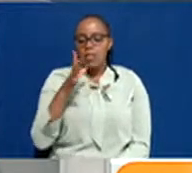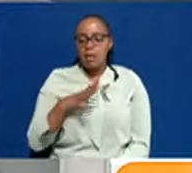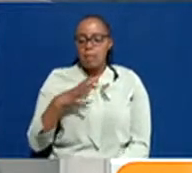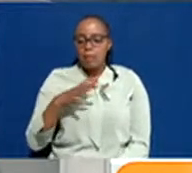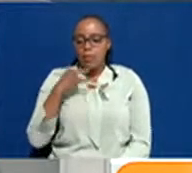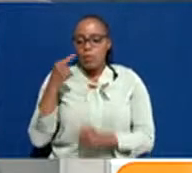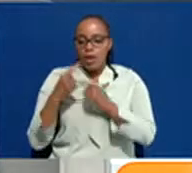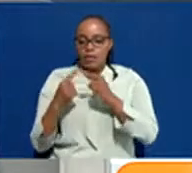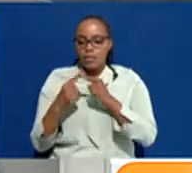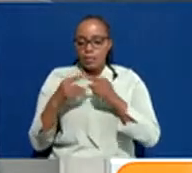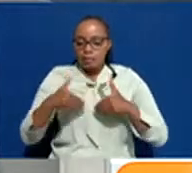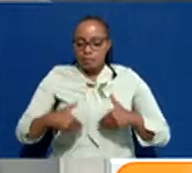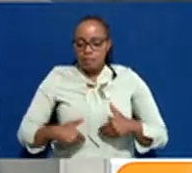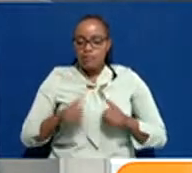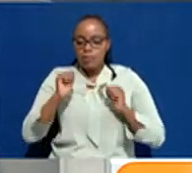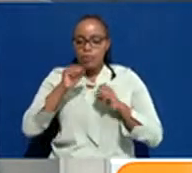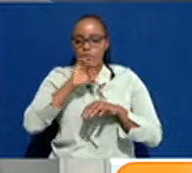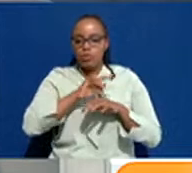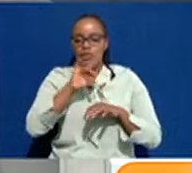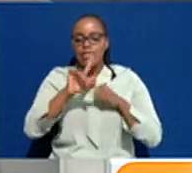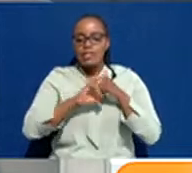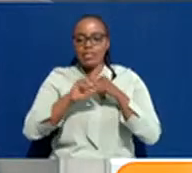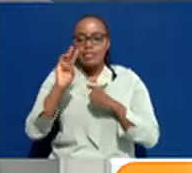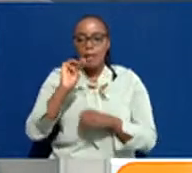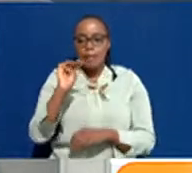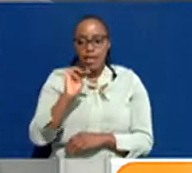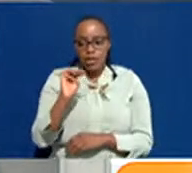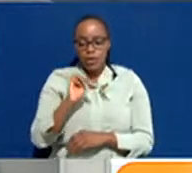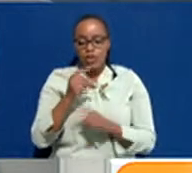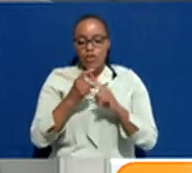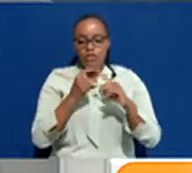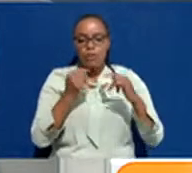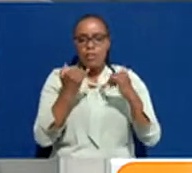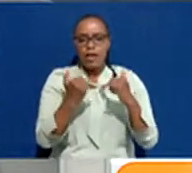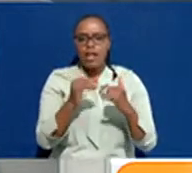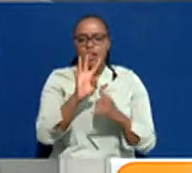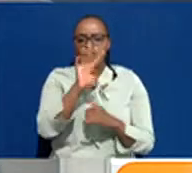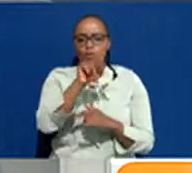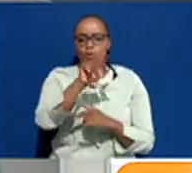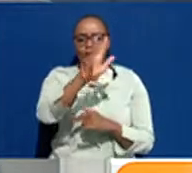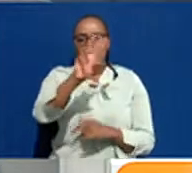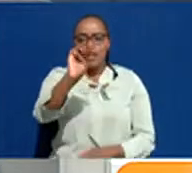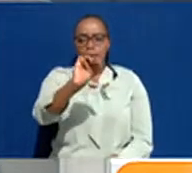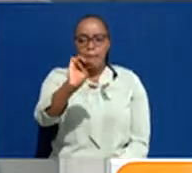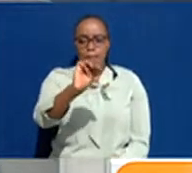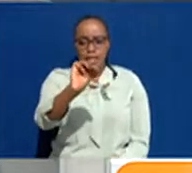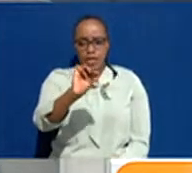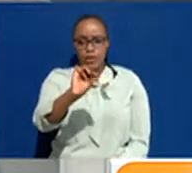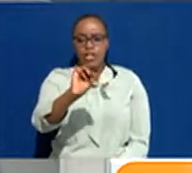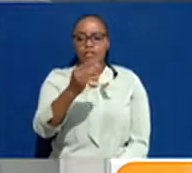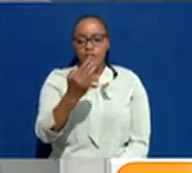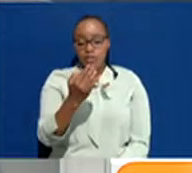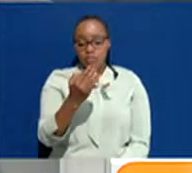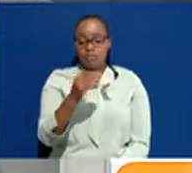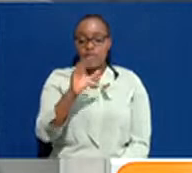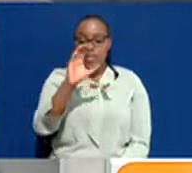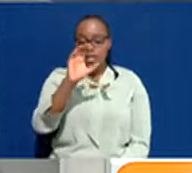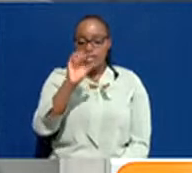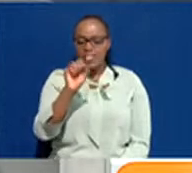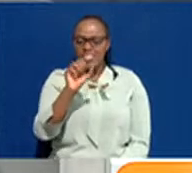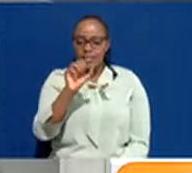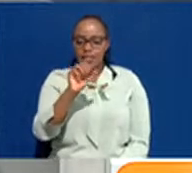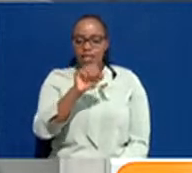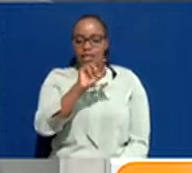starvation may soon hit 6 million, up from the current 4.3 million. Ndegwa led calls for